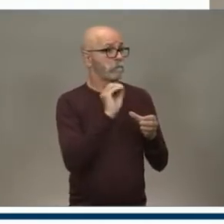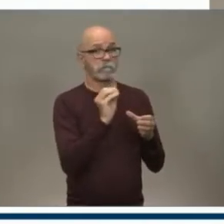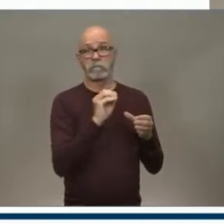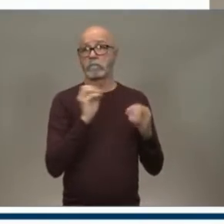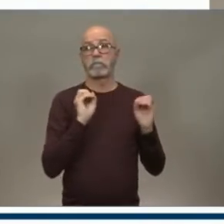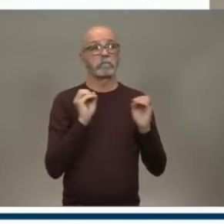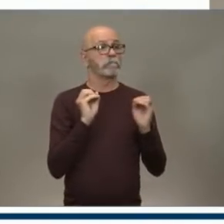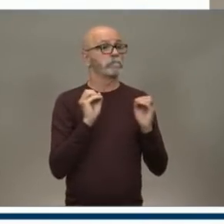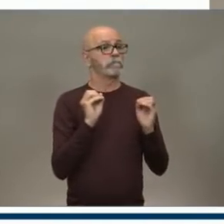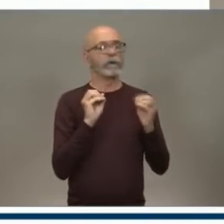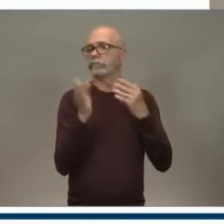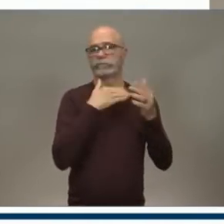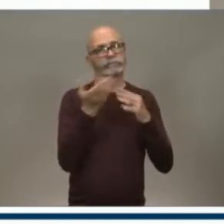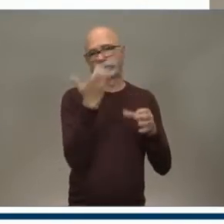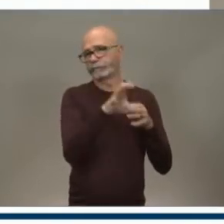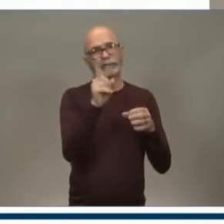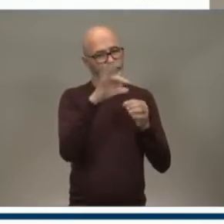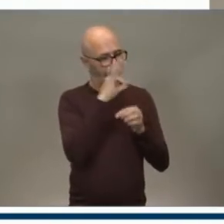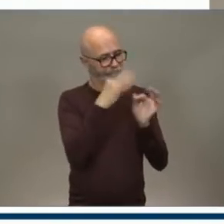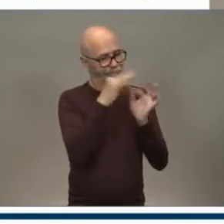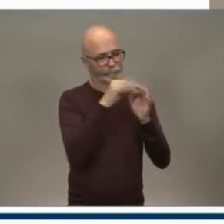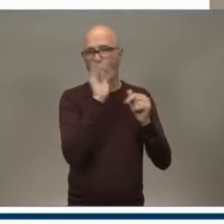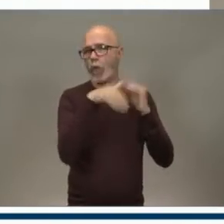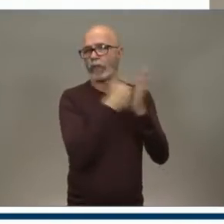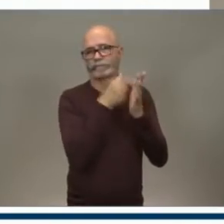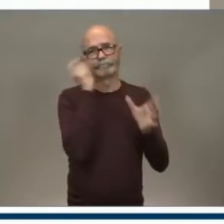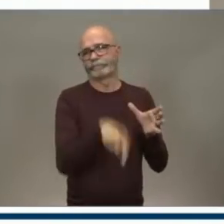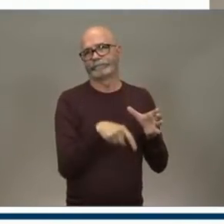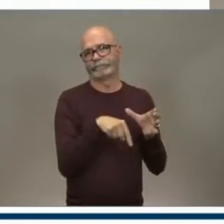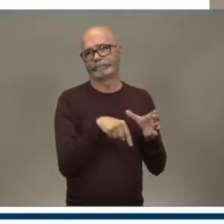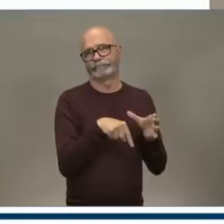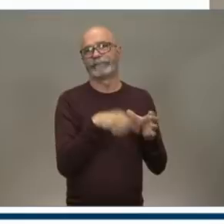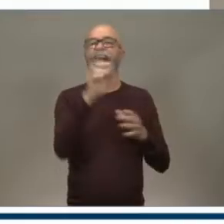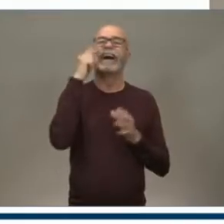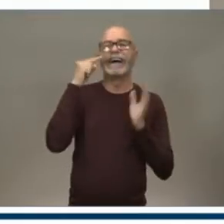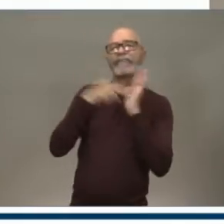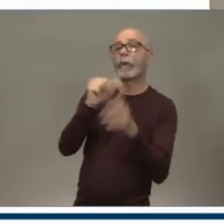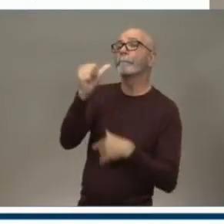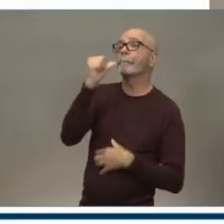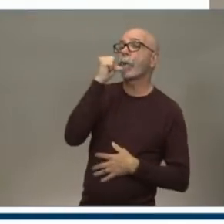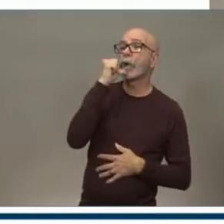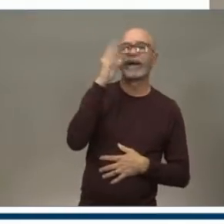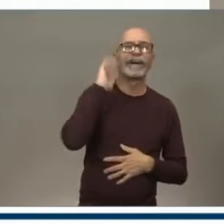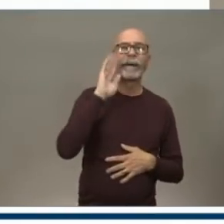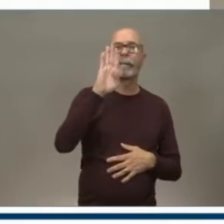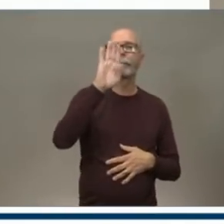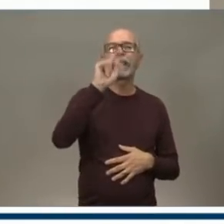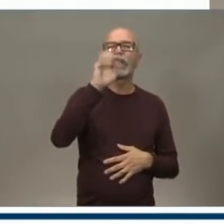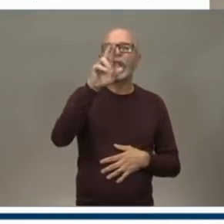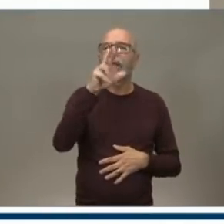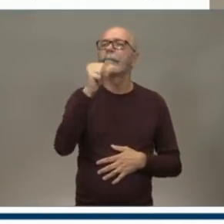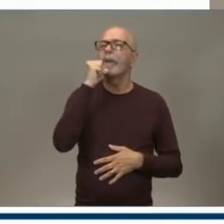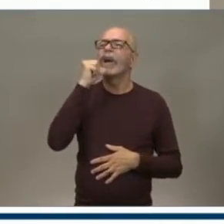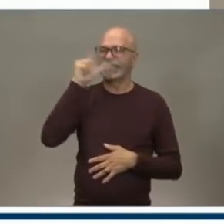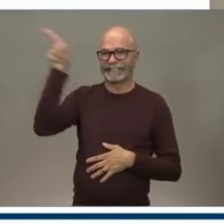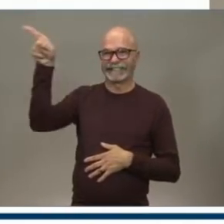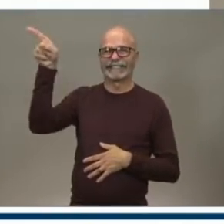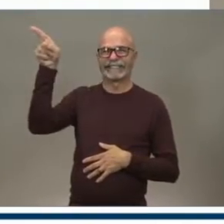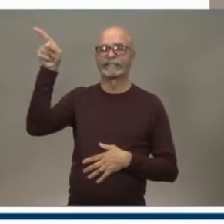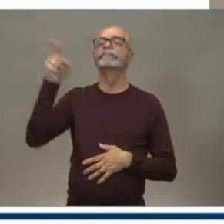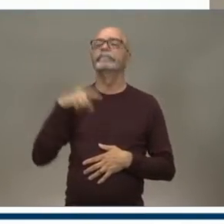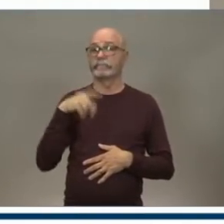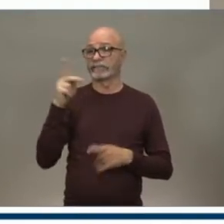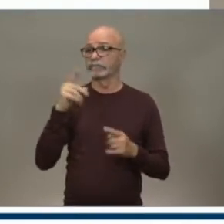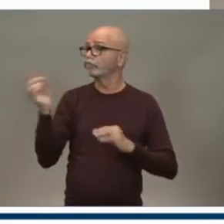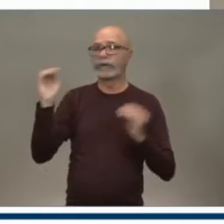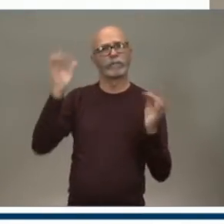heard the name Bitter End, so I can name the bar. All of the workers that we've worked with that bar and all the workers in that bar have been tested. So we're looking